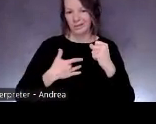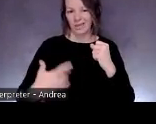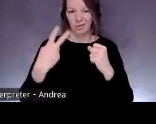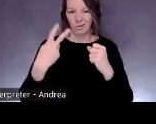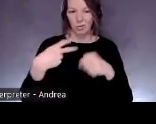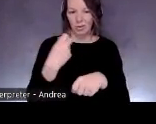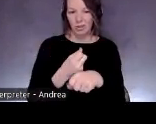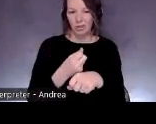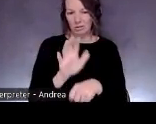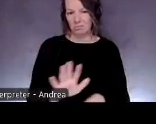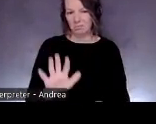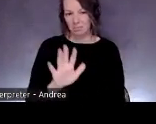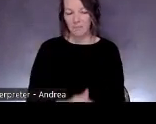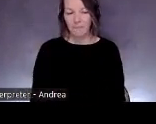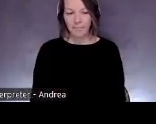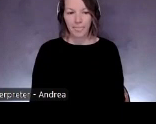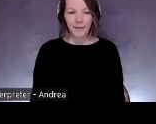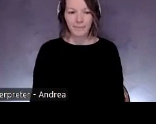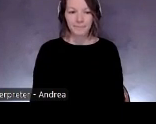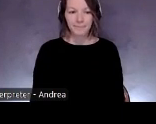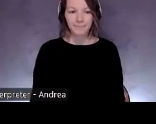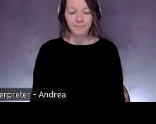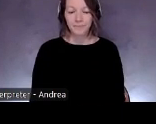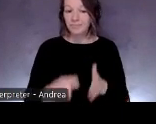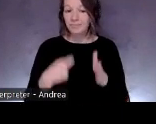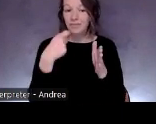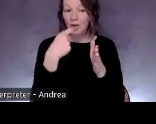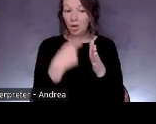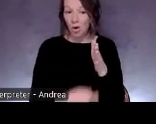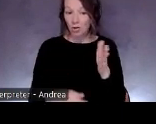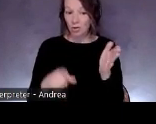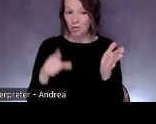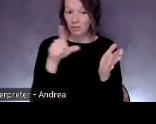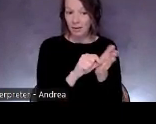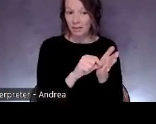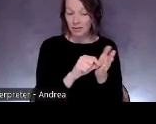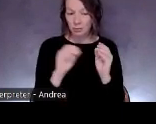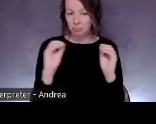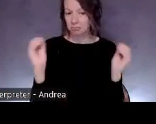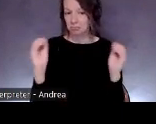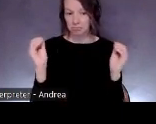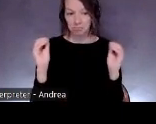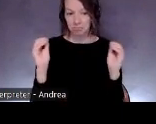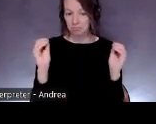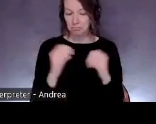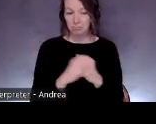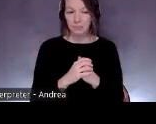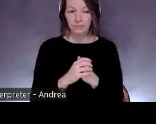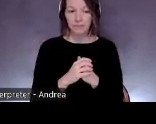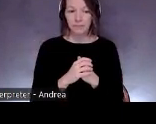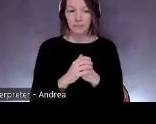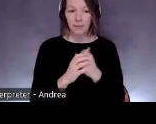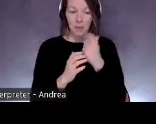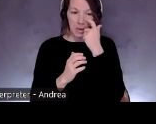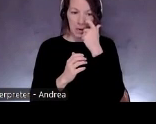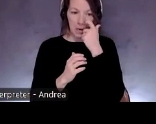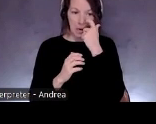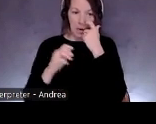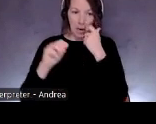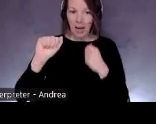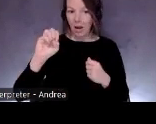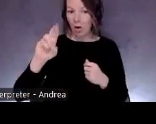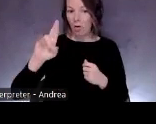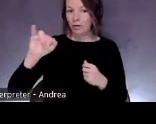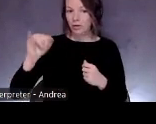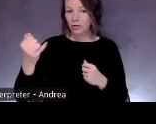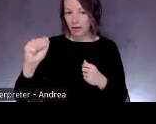time. So there's no cost to publish an article in AERJ, and the AERJ is not